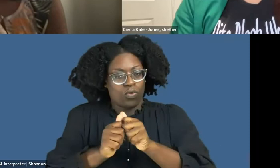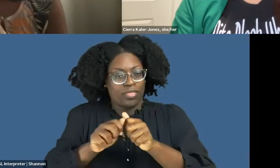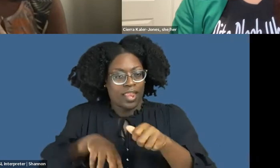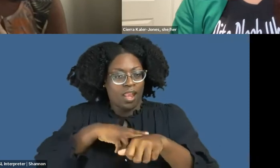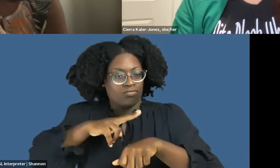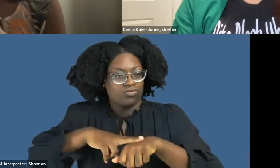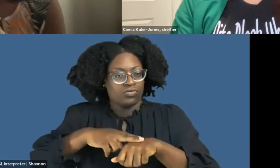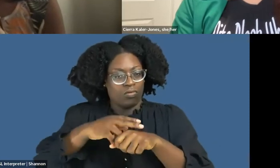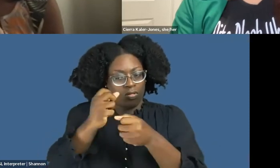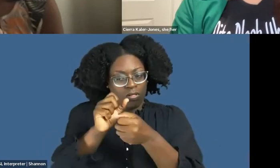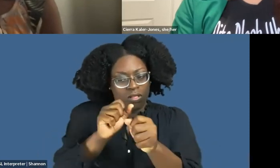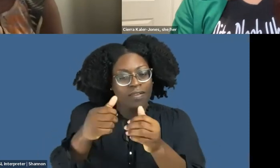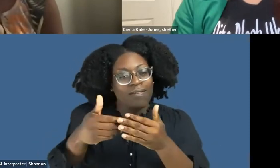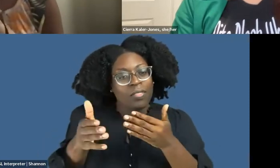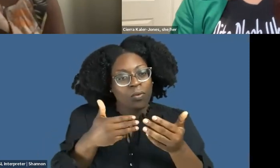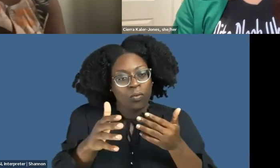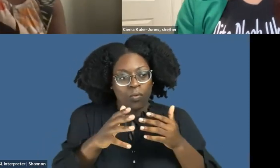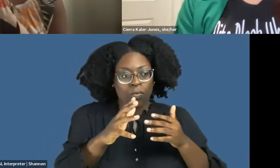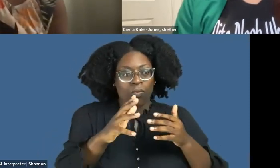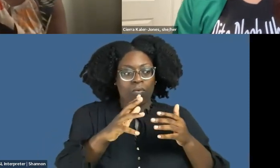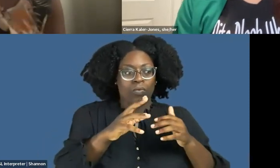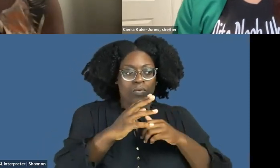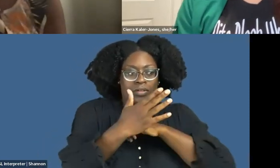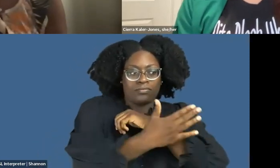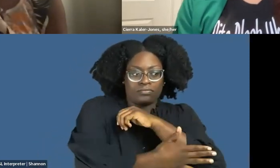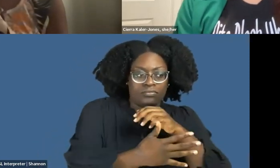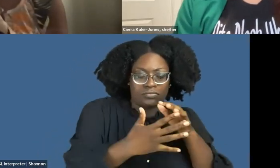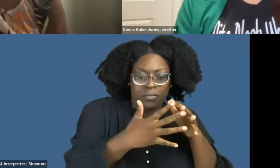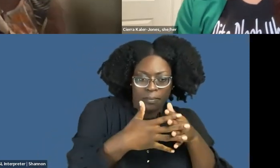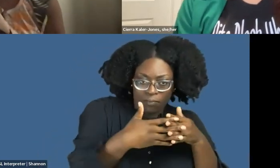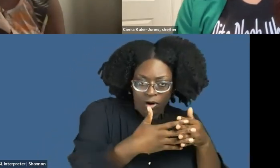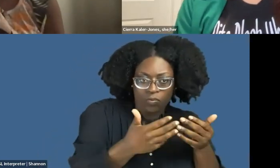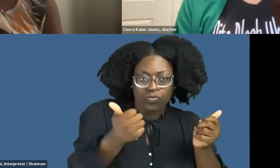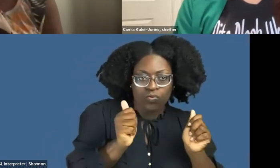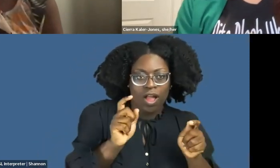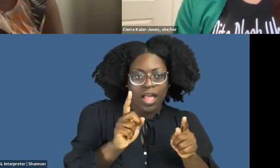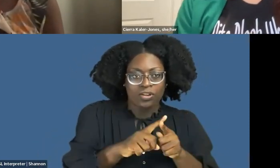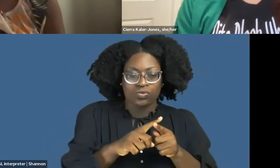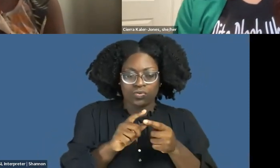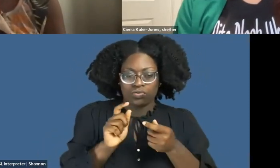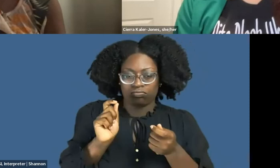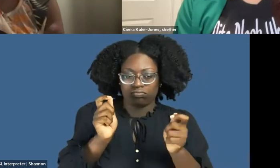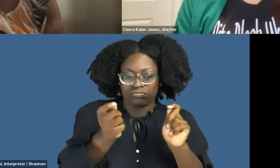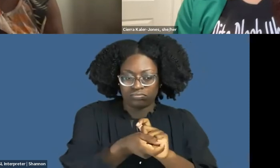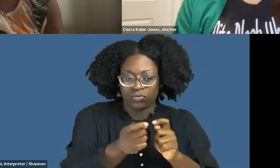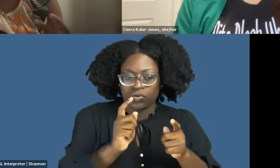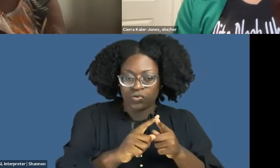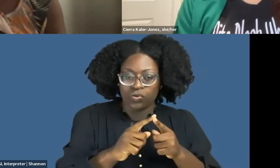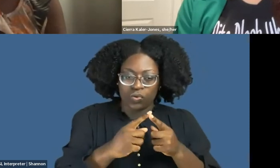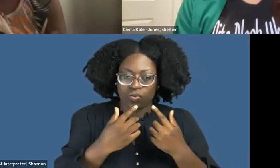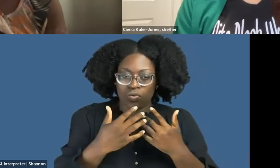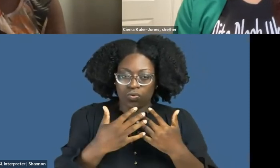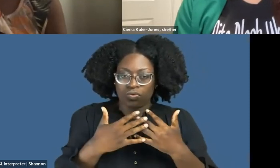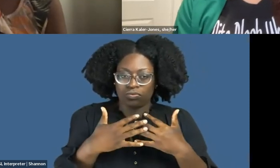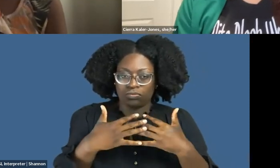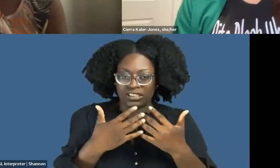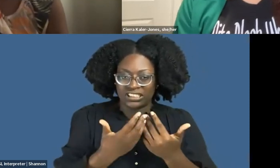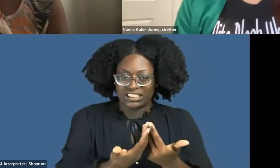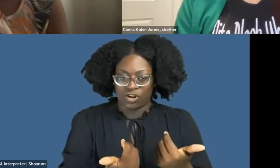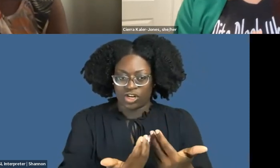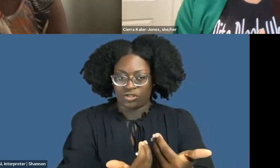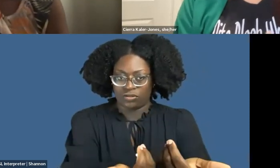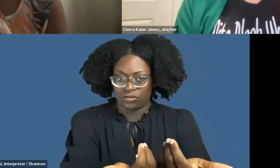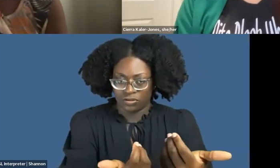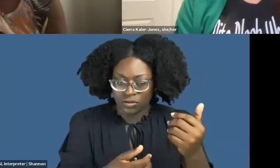20th century? Yeah, so as the story, many of you know, by the time we get to World War II, it is not popular to critique the